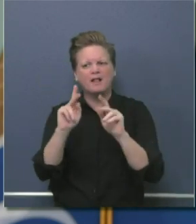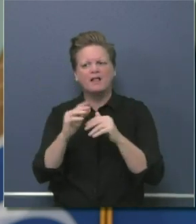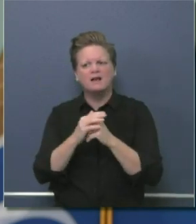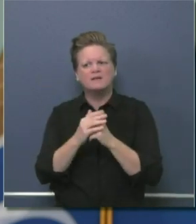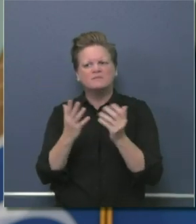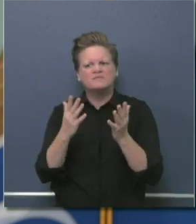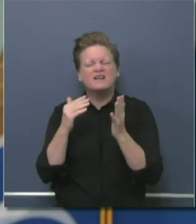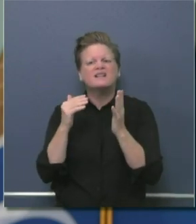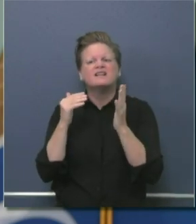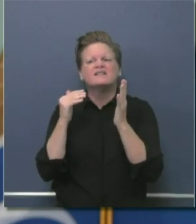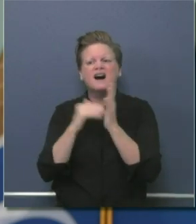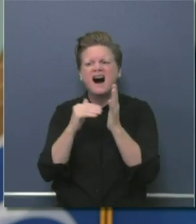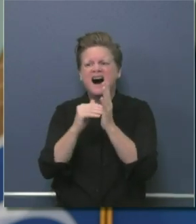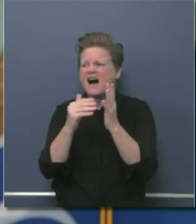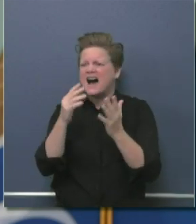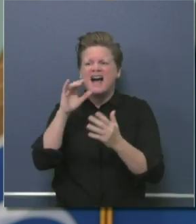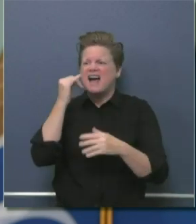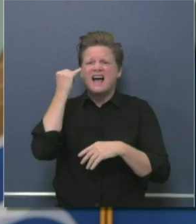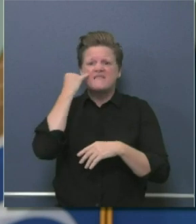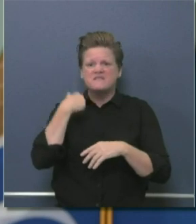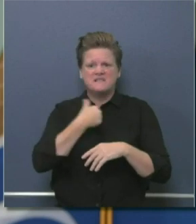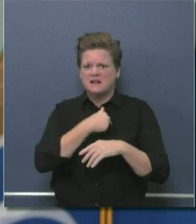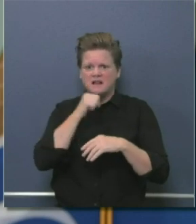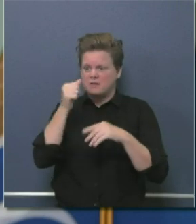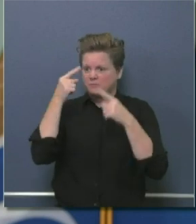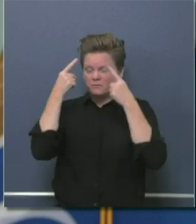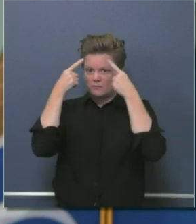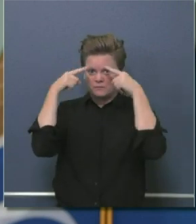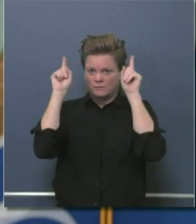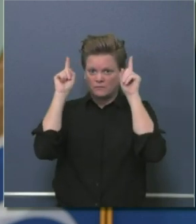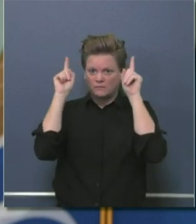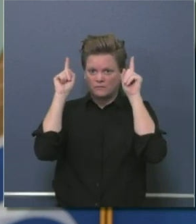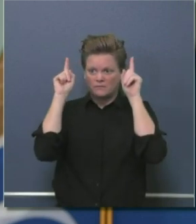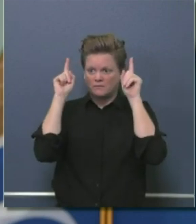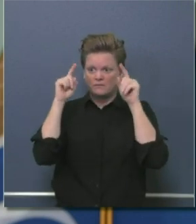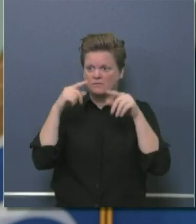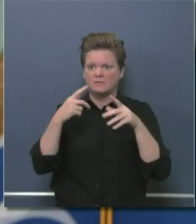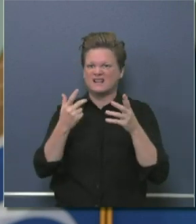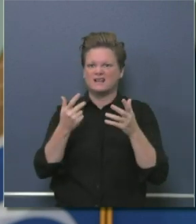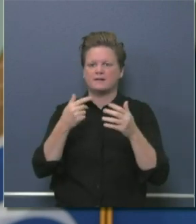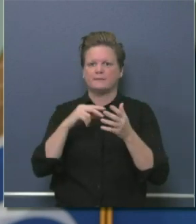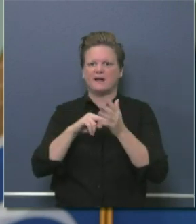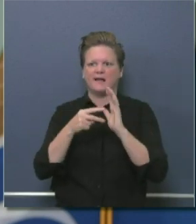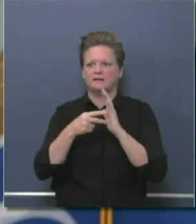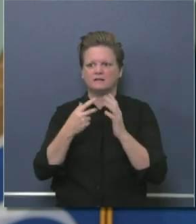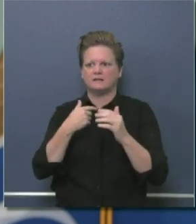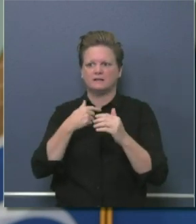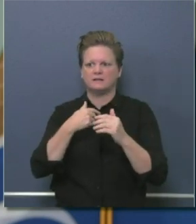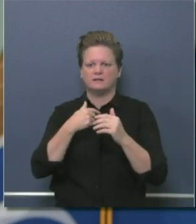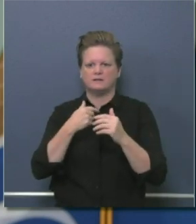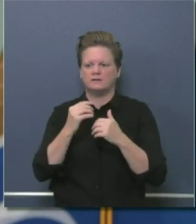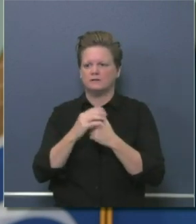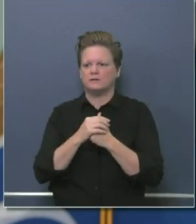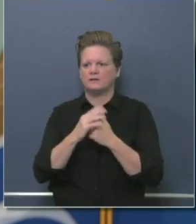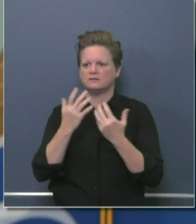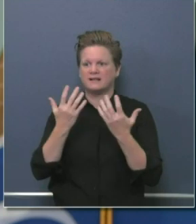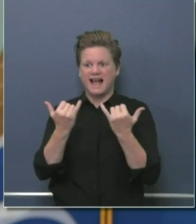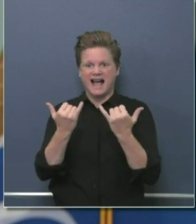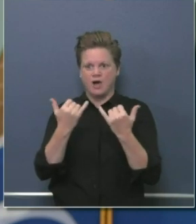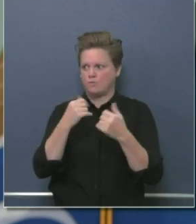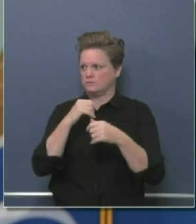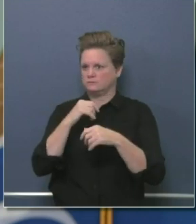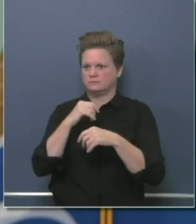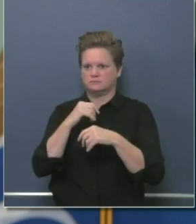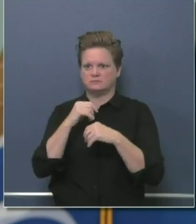people if we're not successful. And so it's been that give and take. Here's the good news. We got